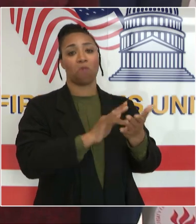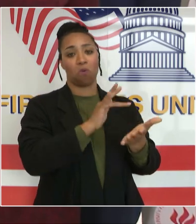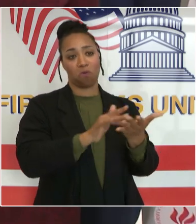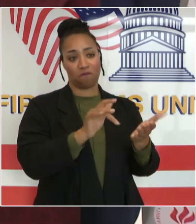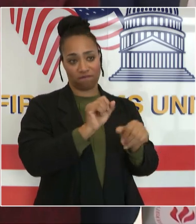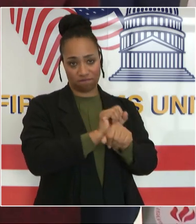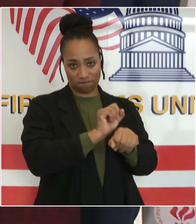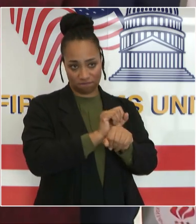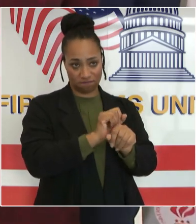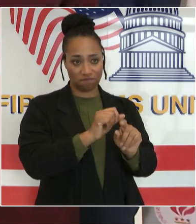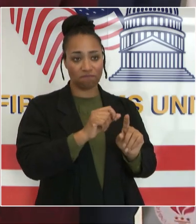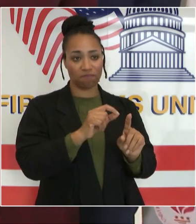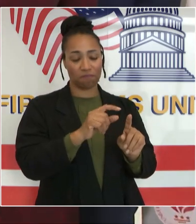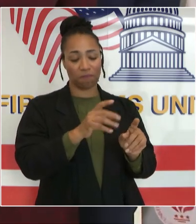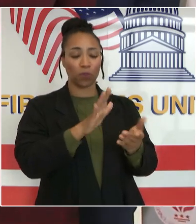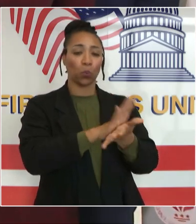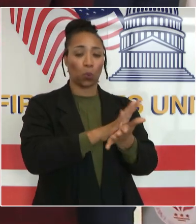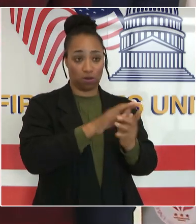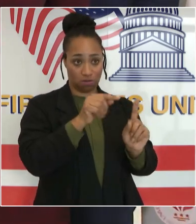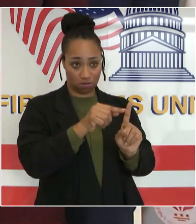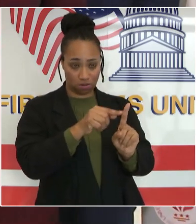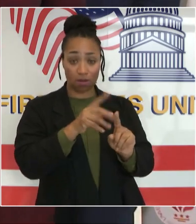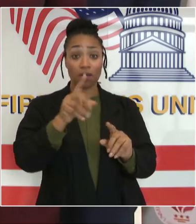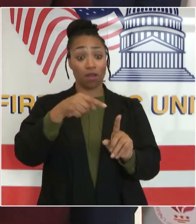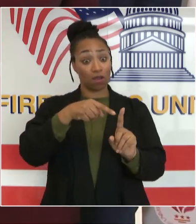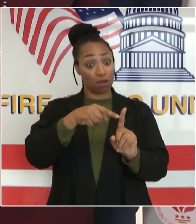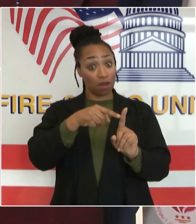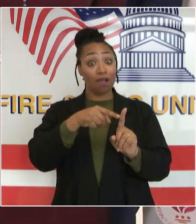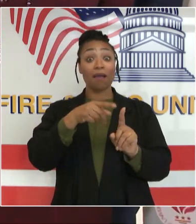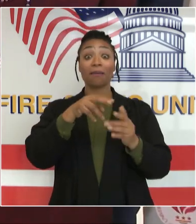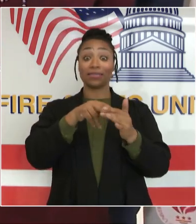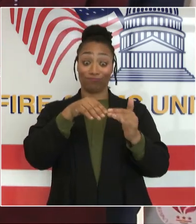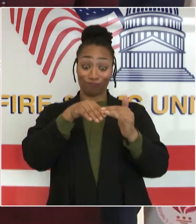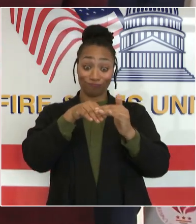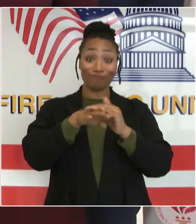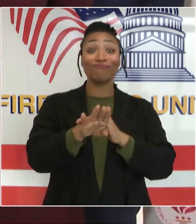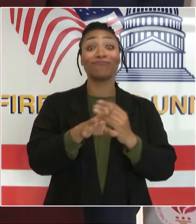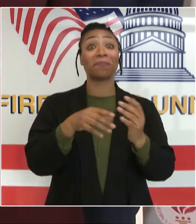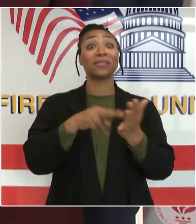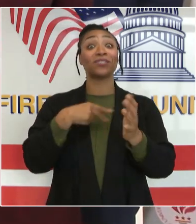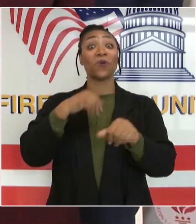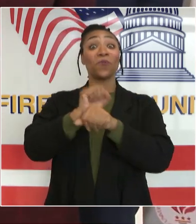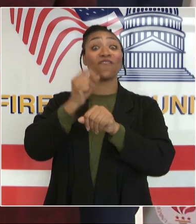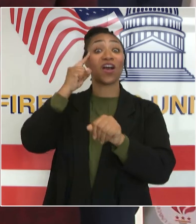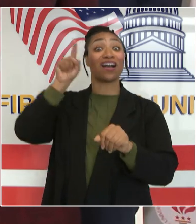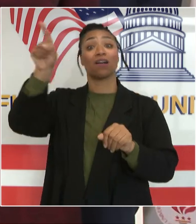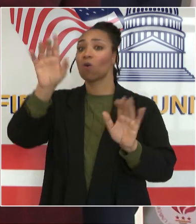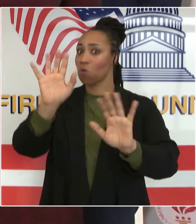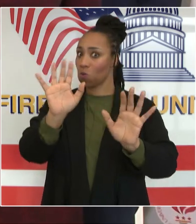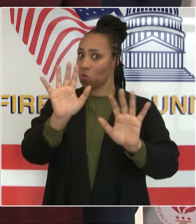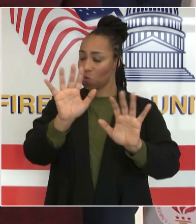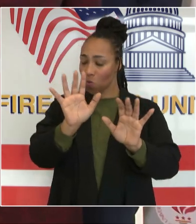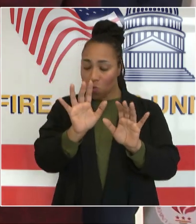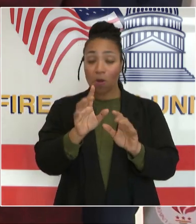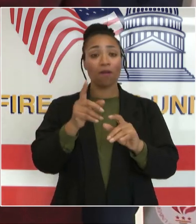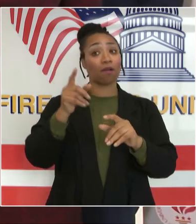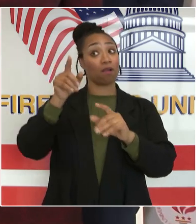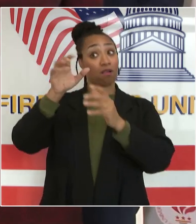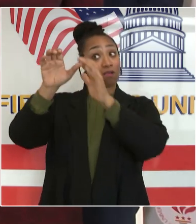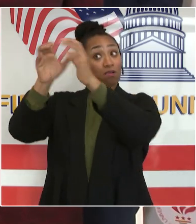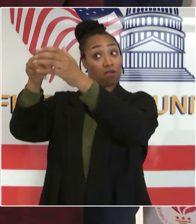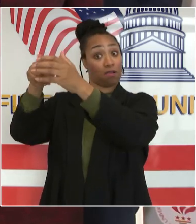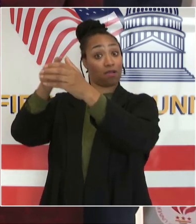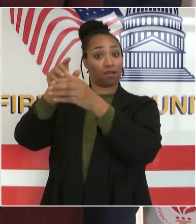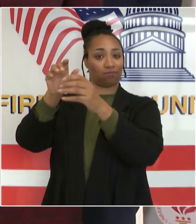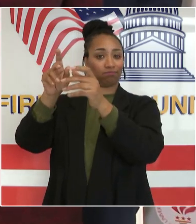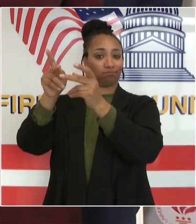is not a direct pipeline, meaning you graduate from this, you become, we have a hiring process. There is a hiring process for people that are